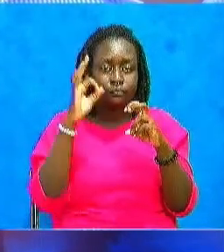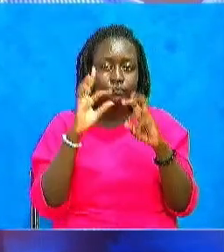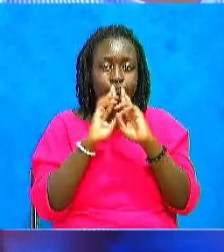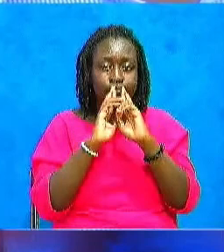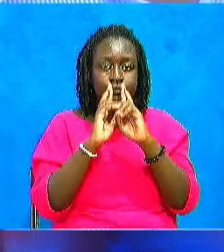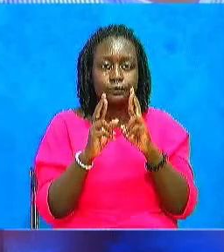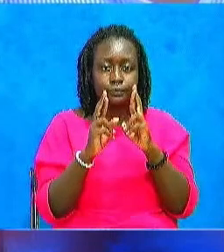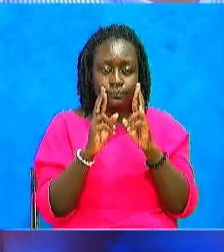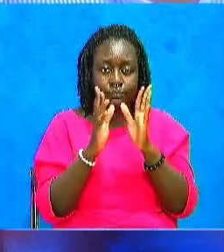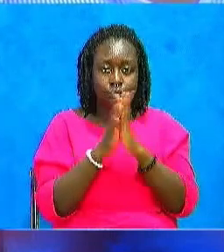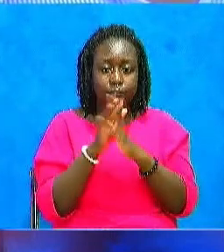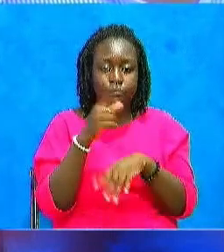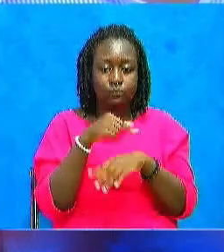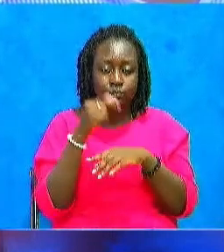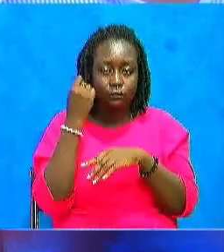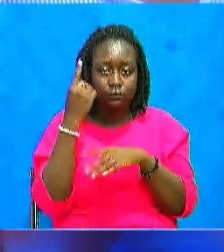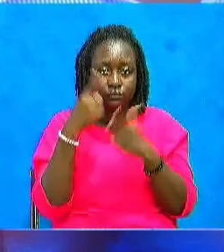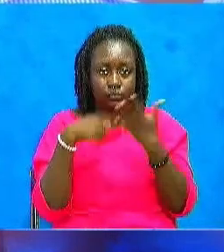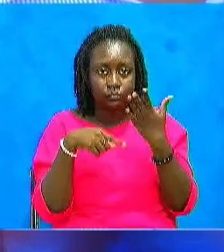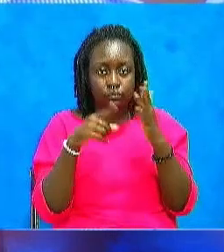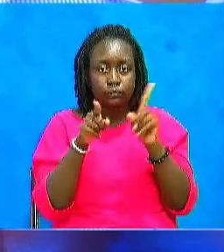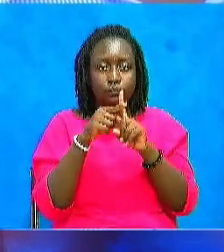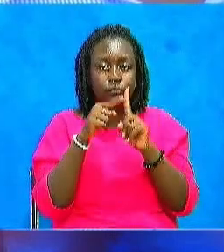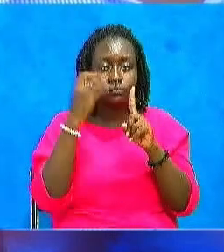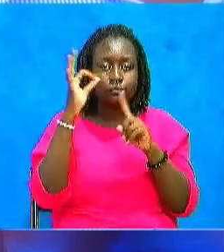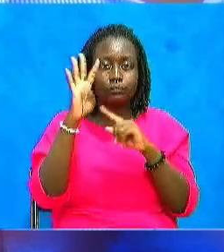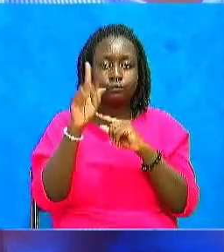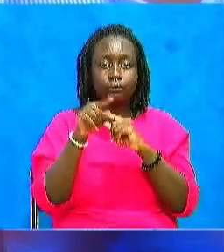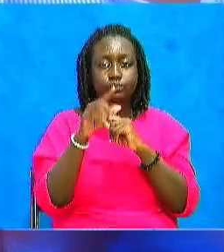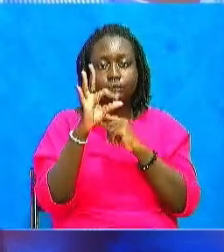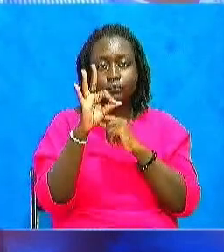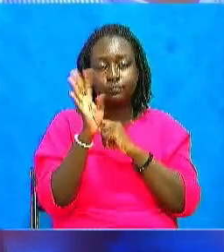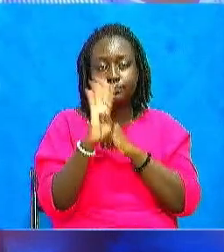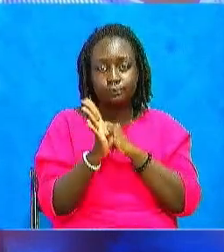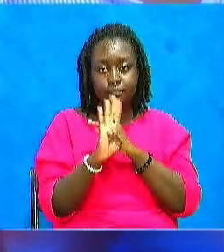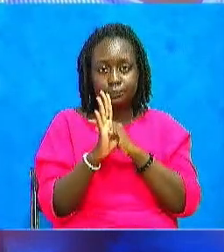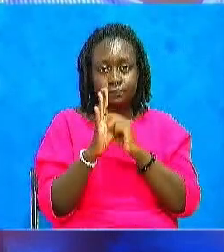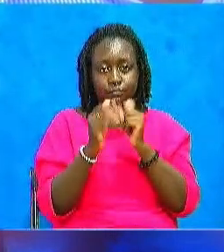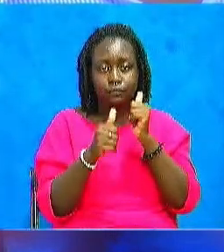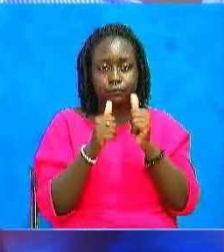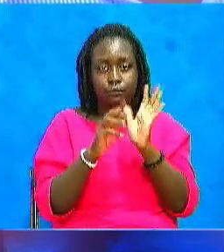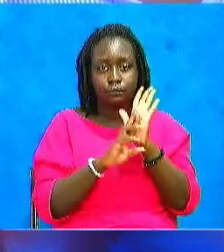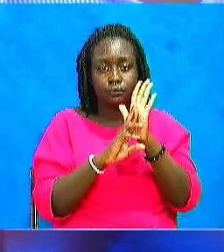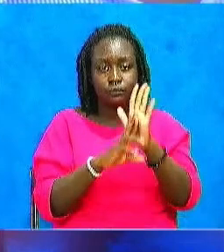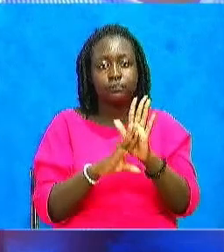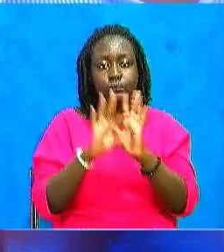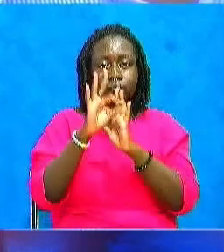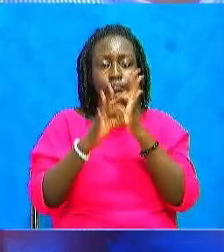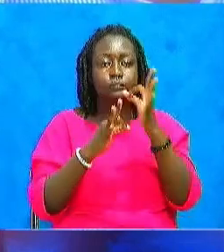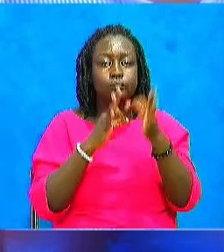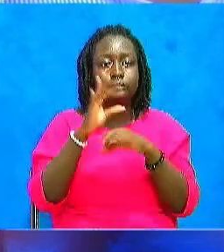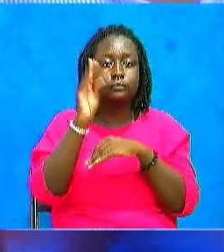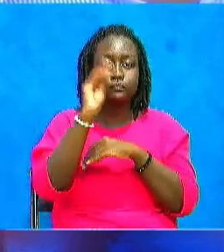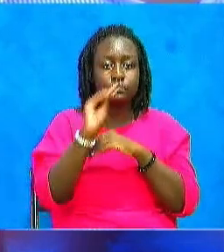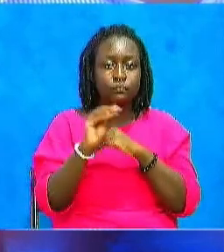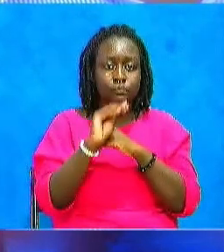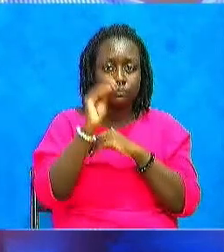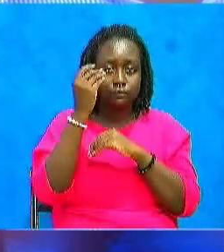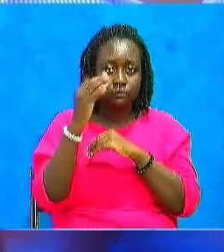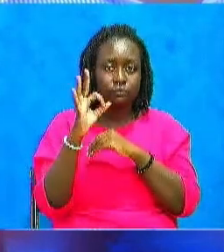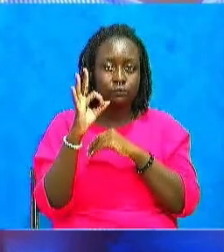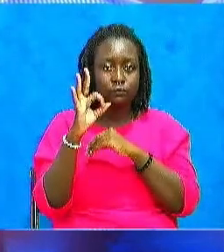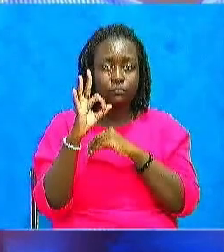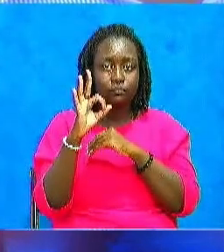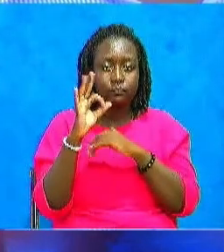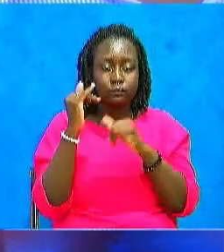report. And we have realized that a total of 4.3 billion, which represents 33% of the county expenditure